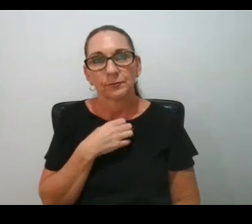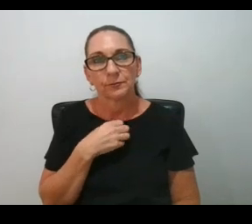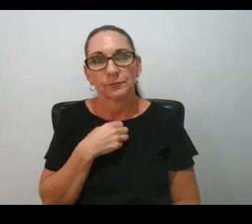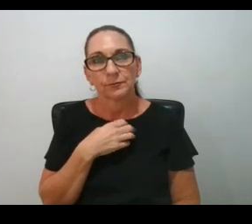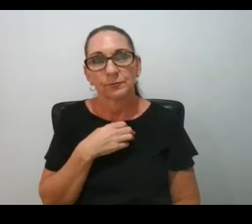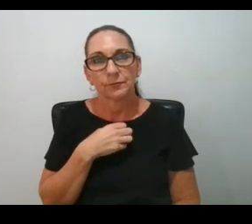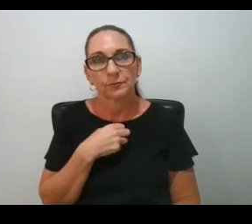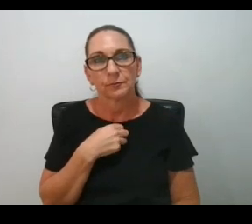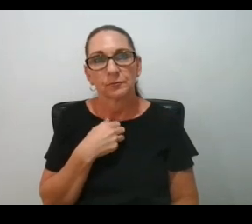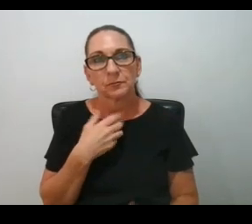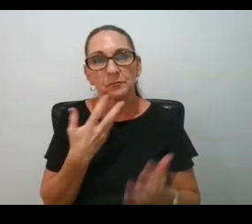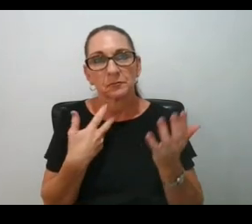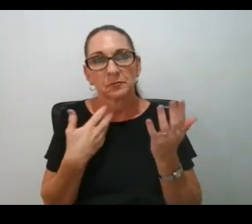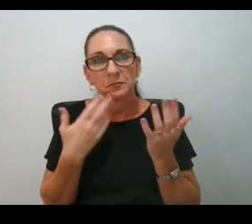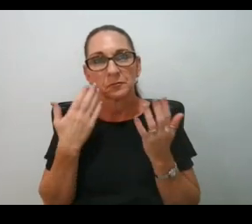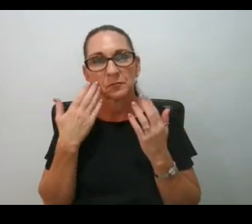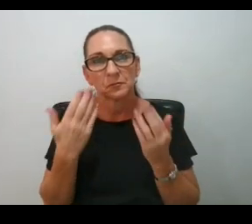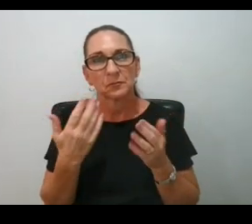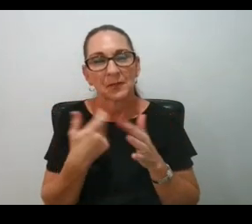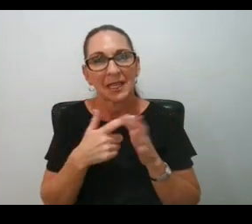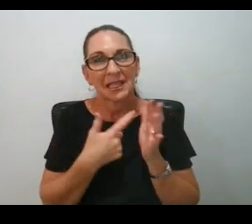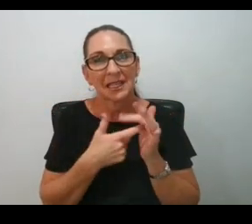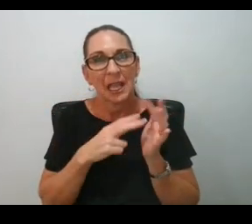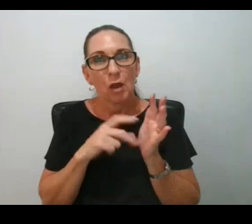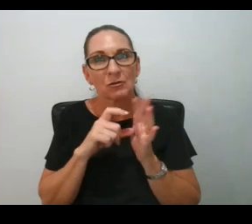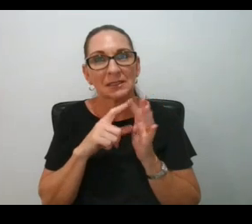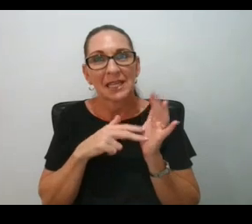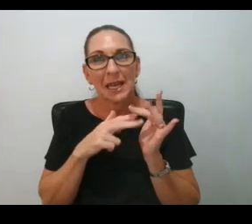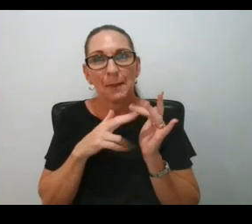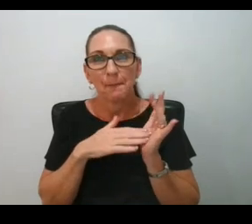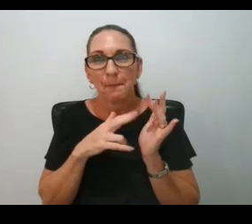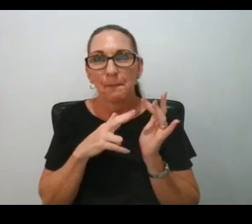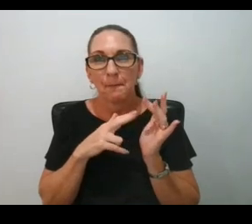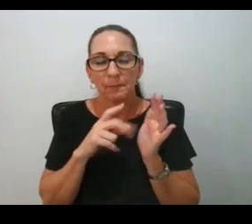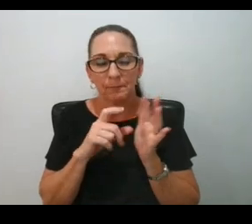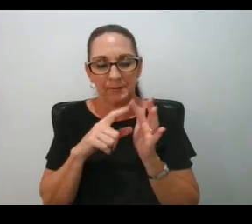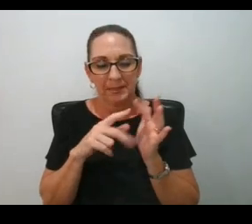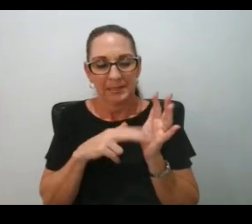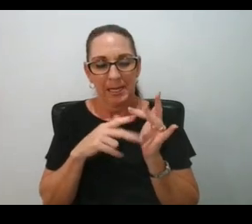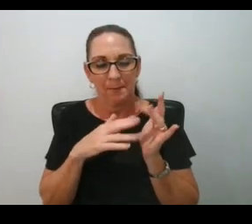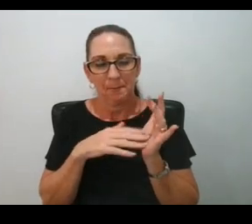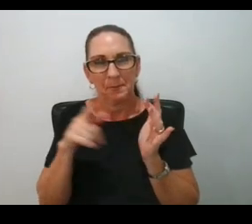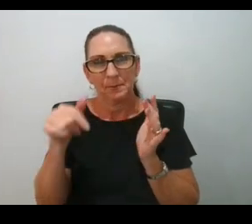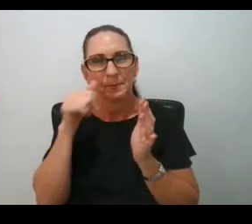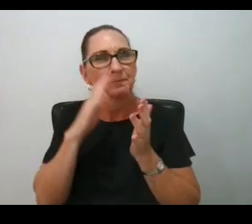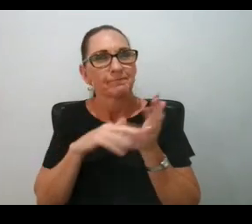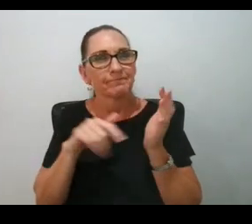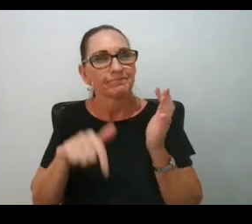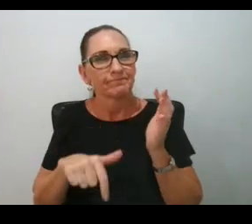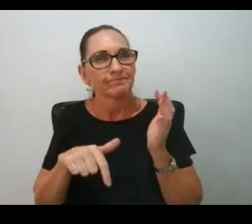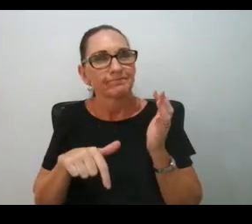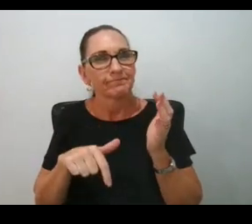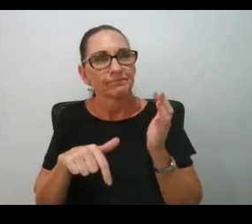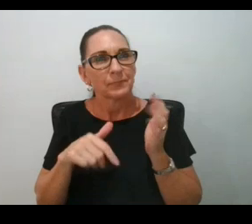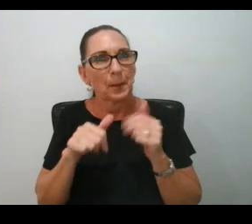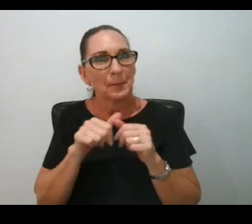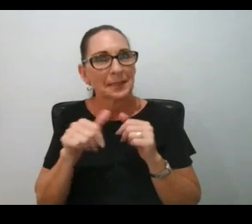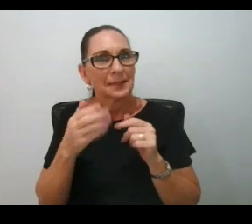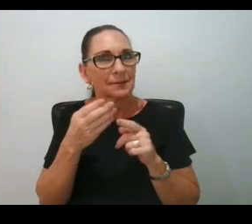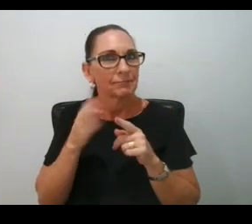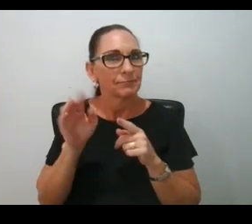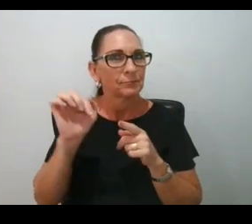People like, and I'm not sure if Karen Denham is on the webinar, she's the expert in this area, and I would defer to her and